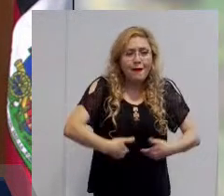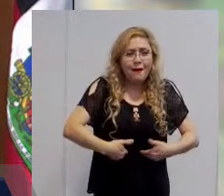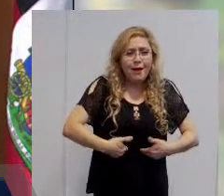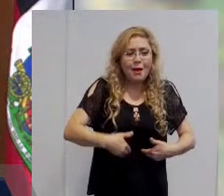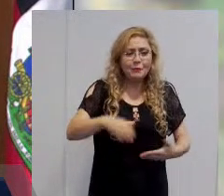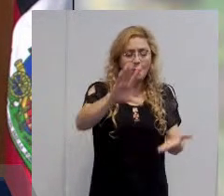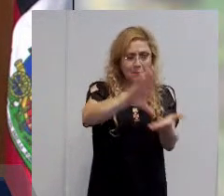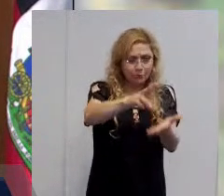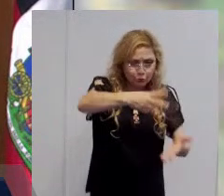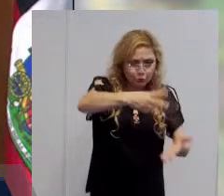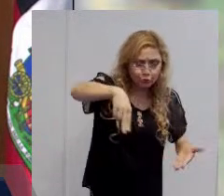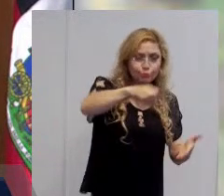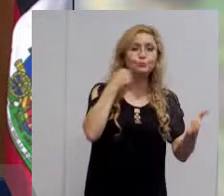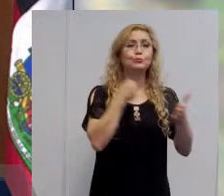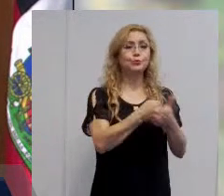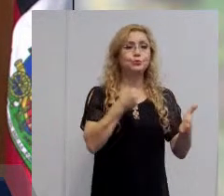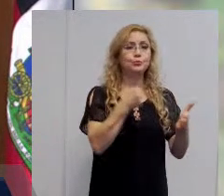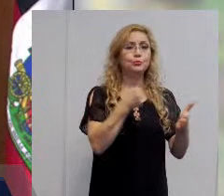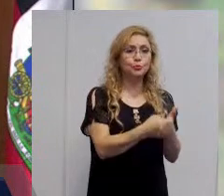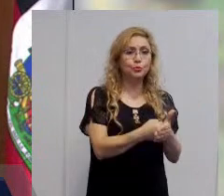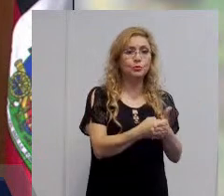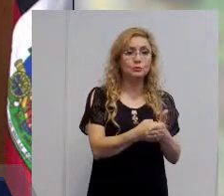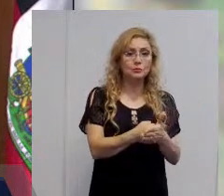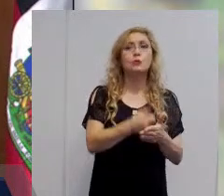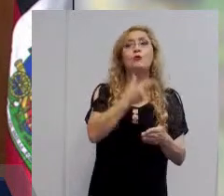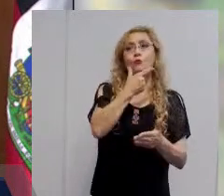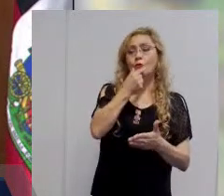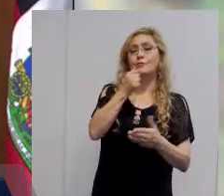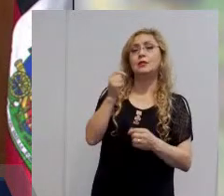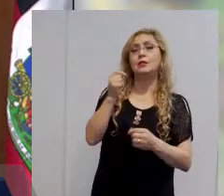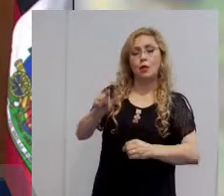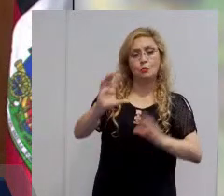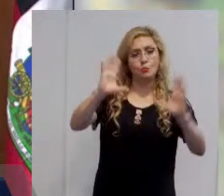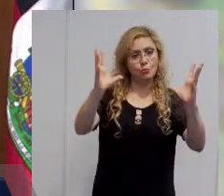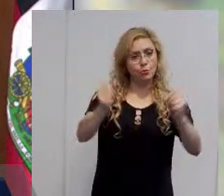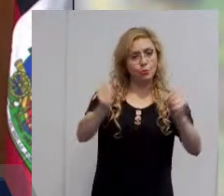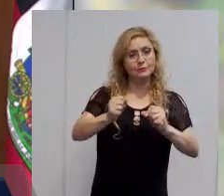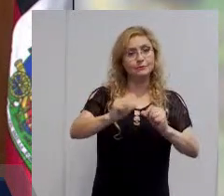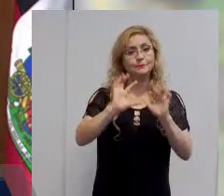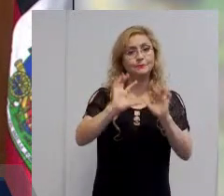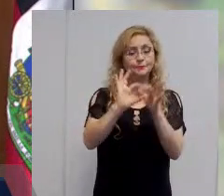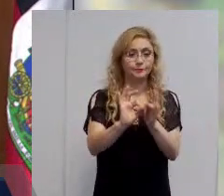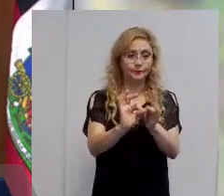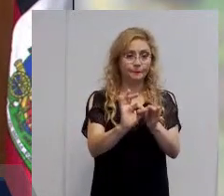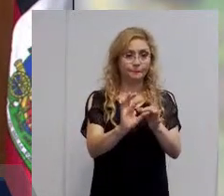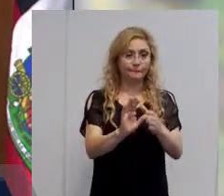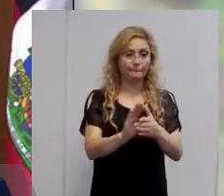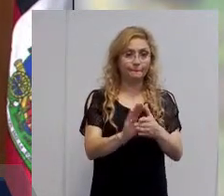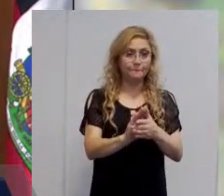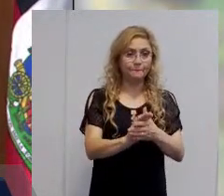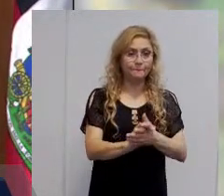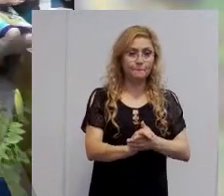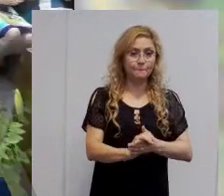a woman who living in desolation, and a man fighting, we are in debt with humanity. Thank you.